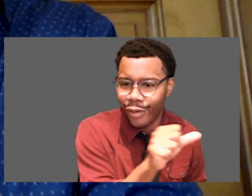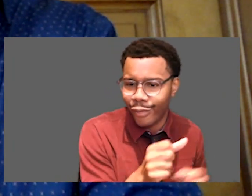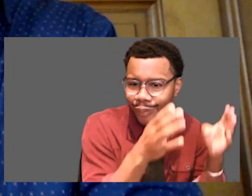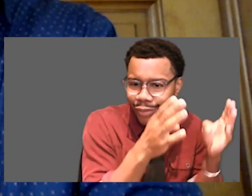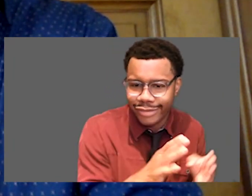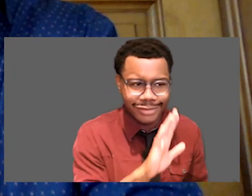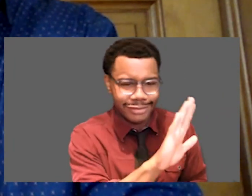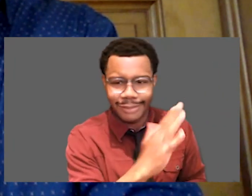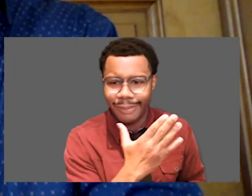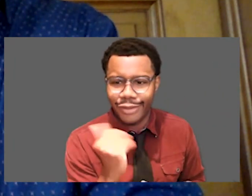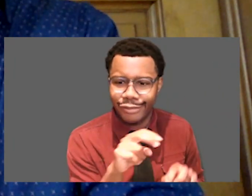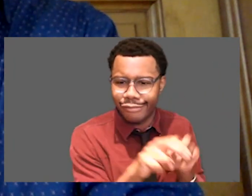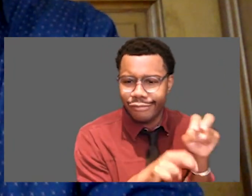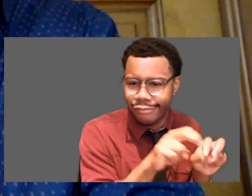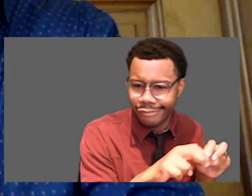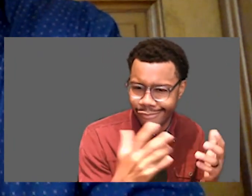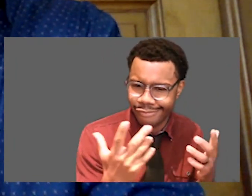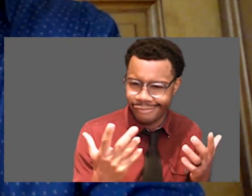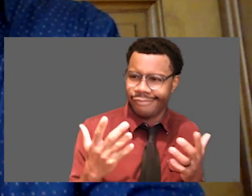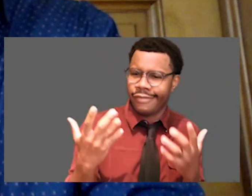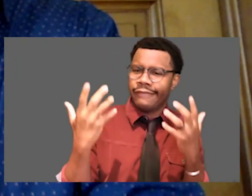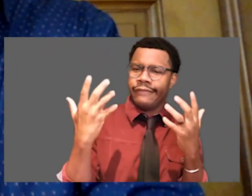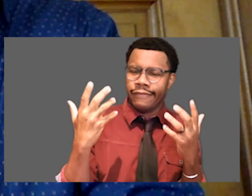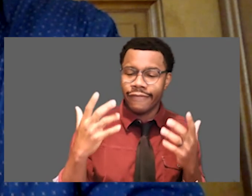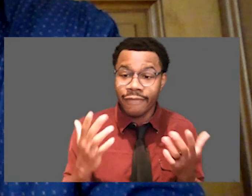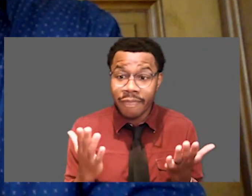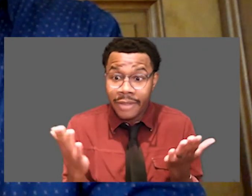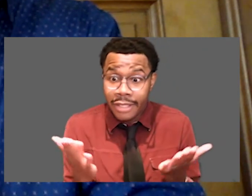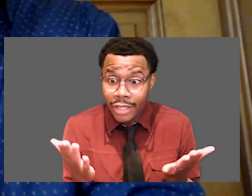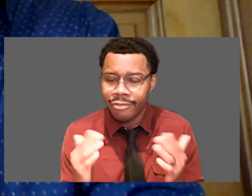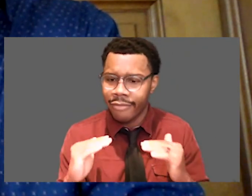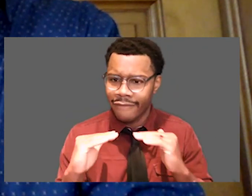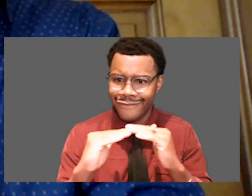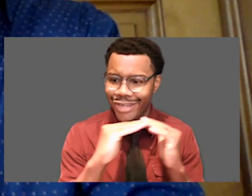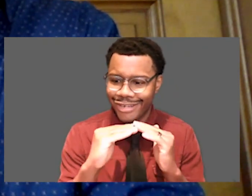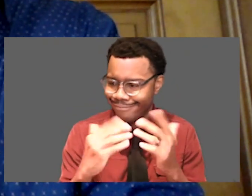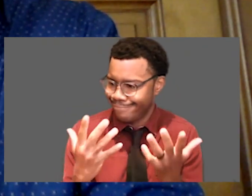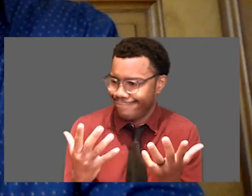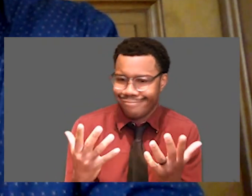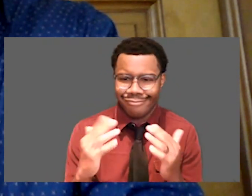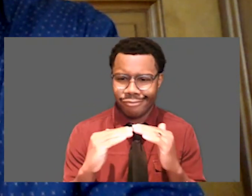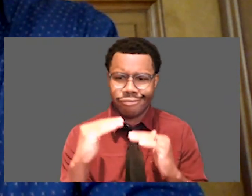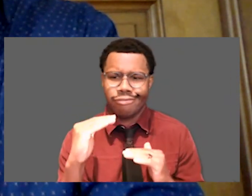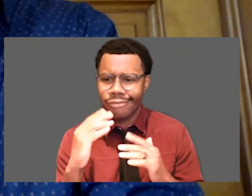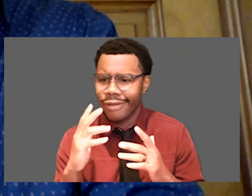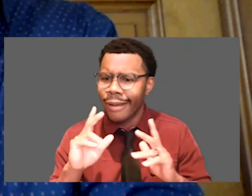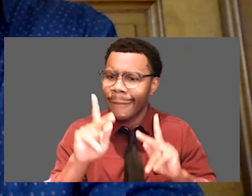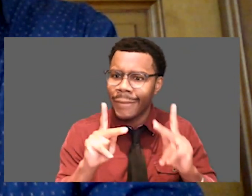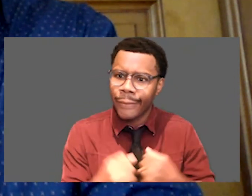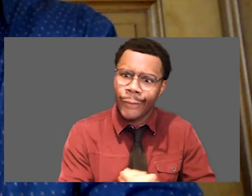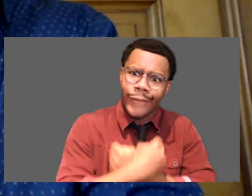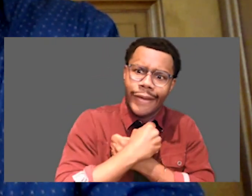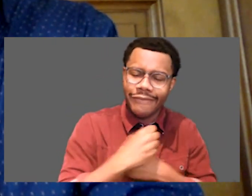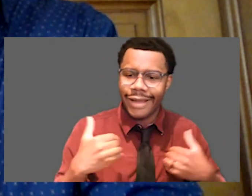back threefold. Here is when being fair is so far from being human that people love animals